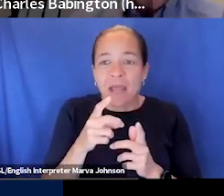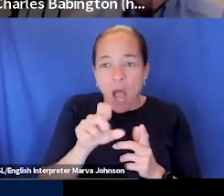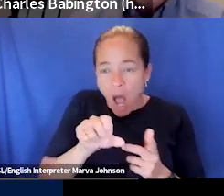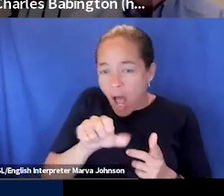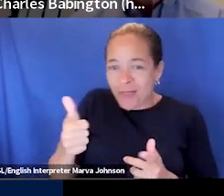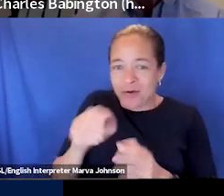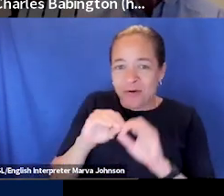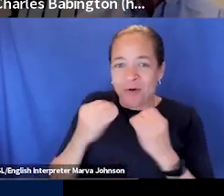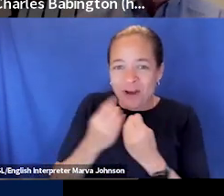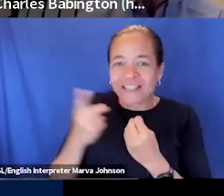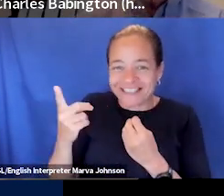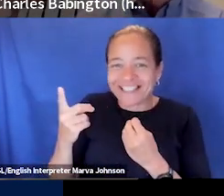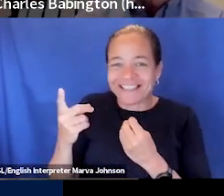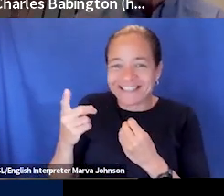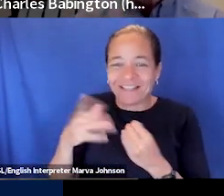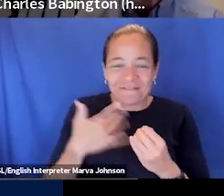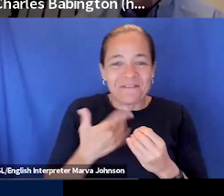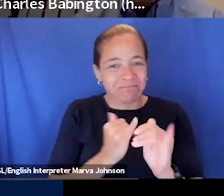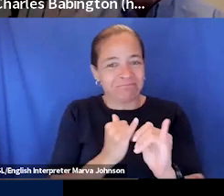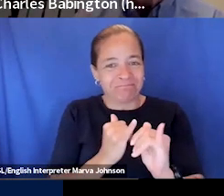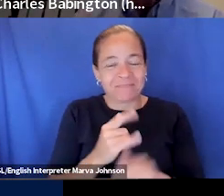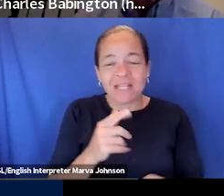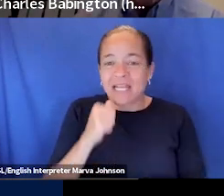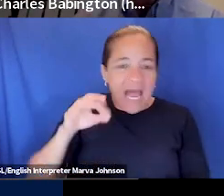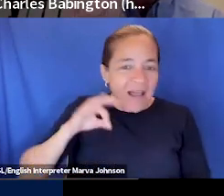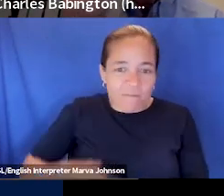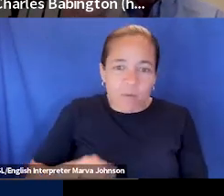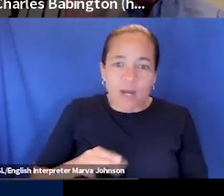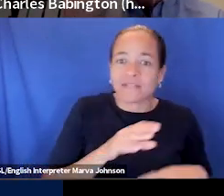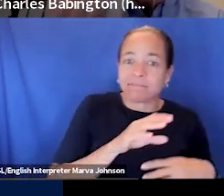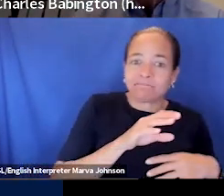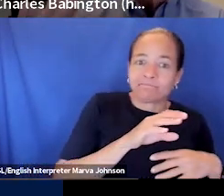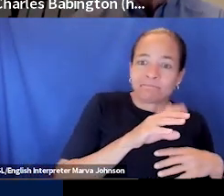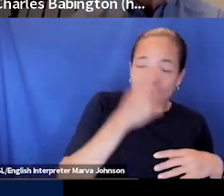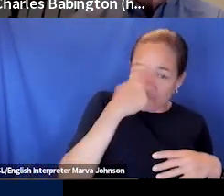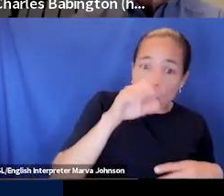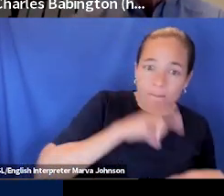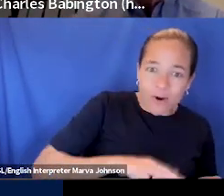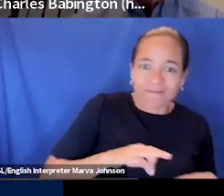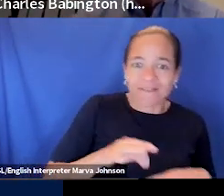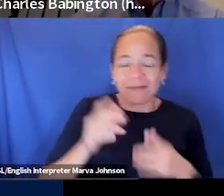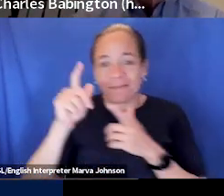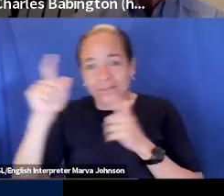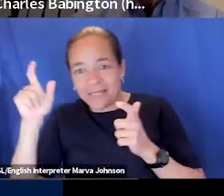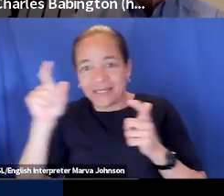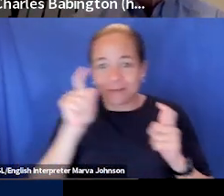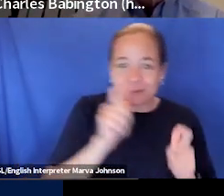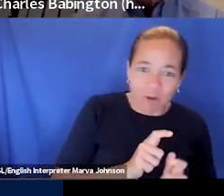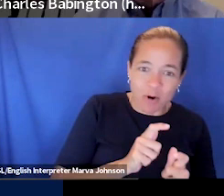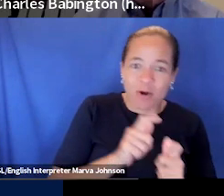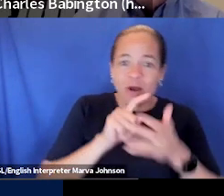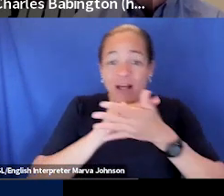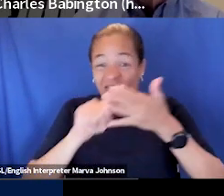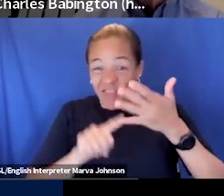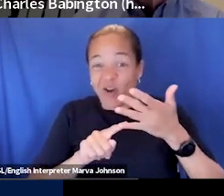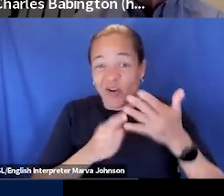organization, every professional organization I go to, be nonprofit, for-profit, big, small, these are some of the biggest issues they deal with. So we're going to